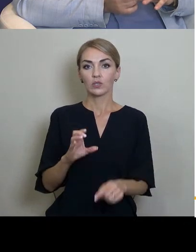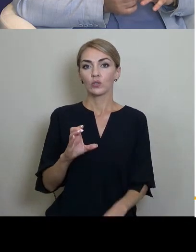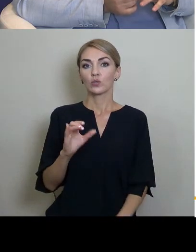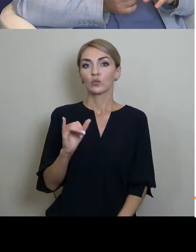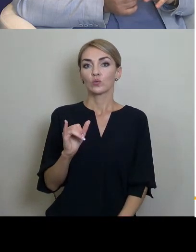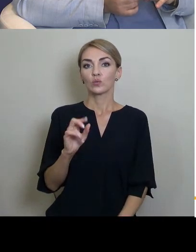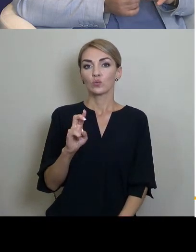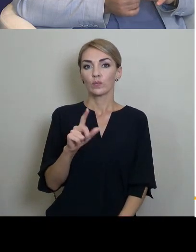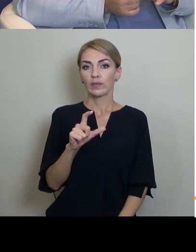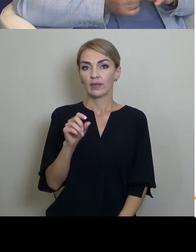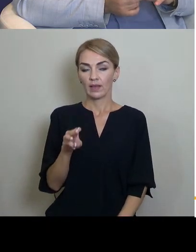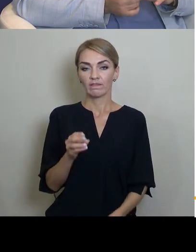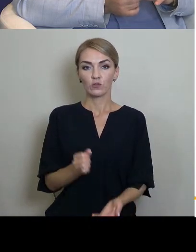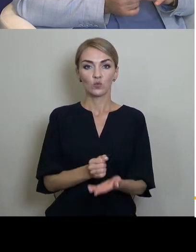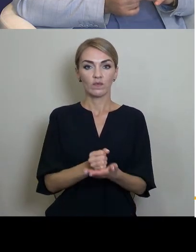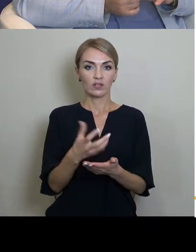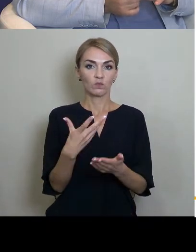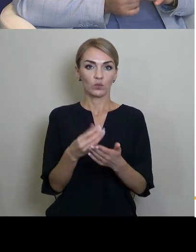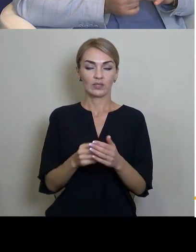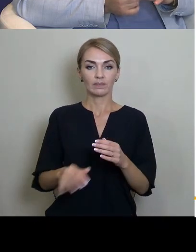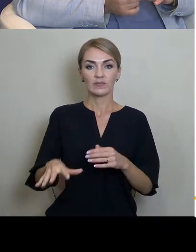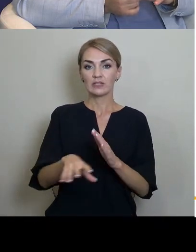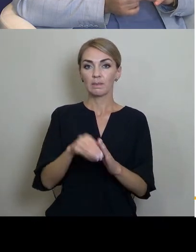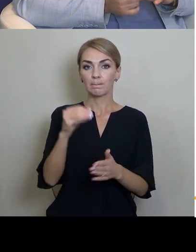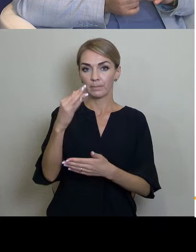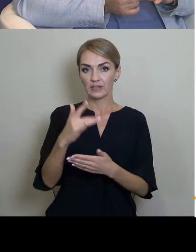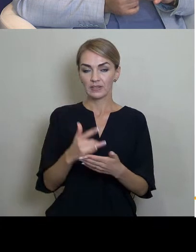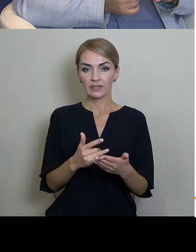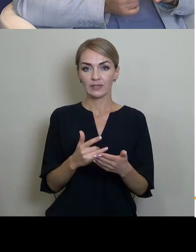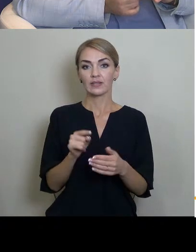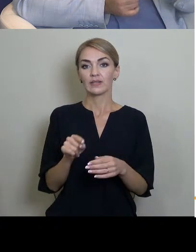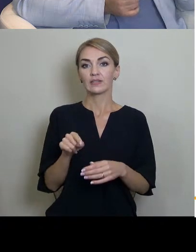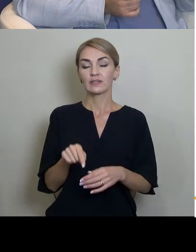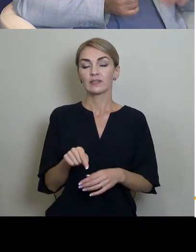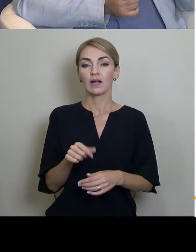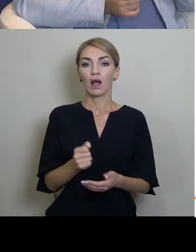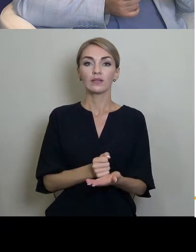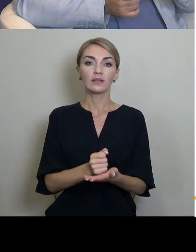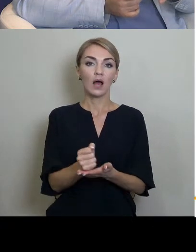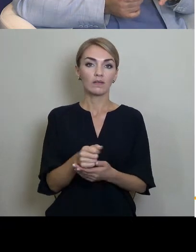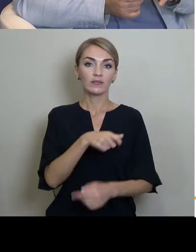the subject of nomination is offering its